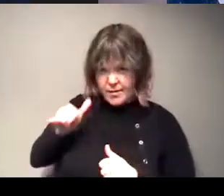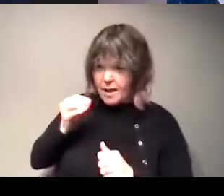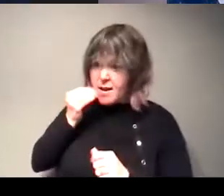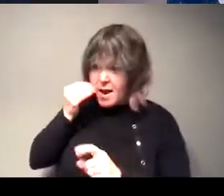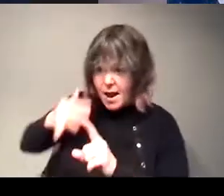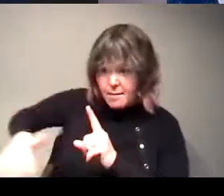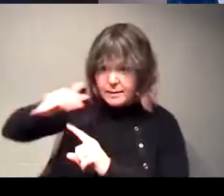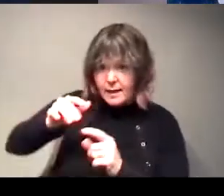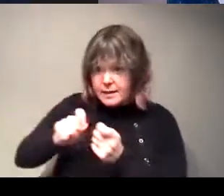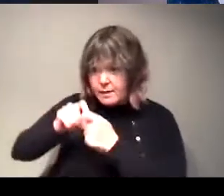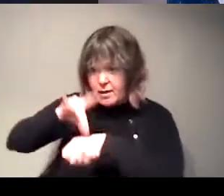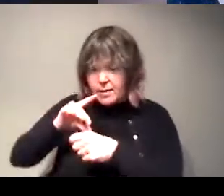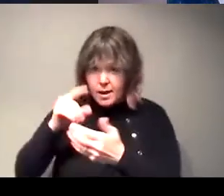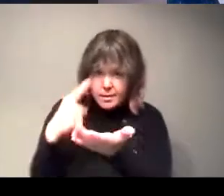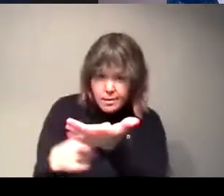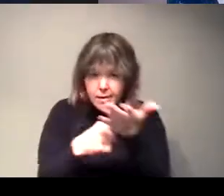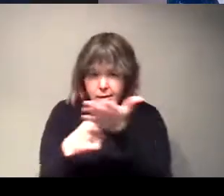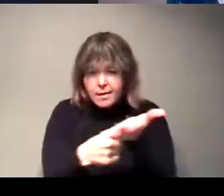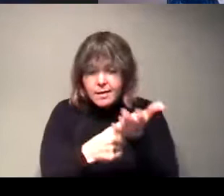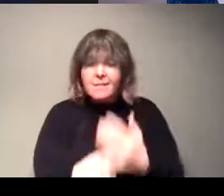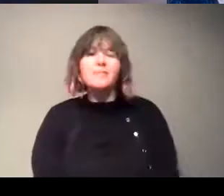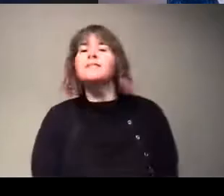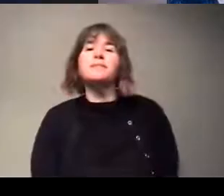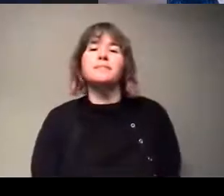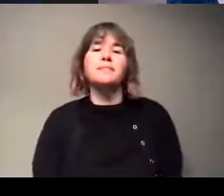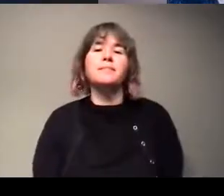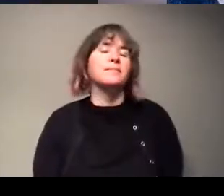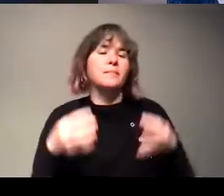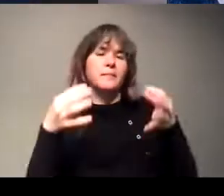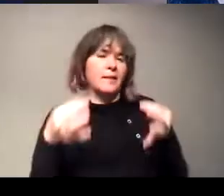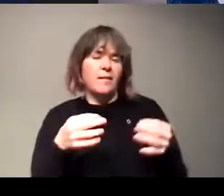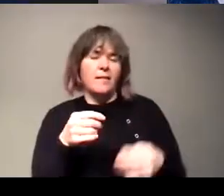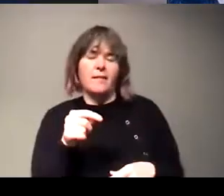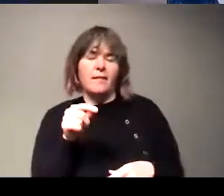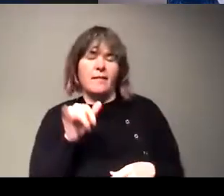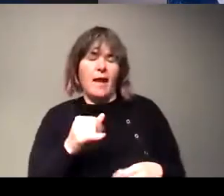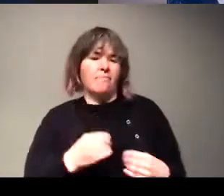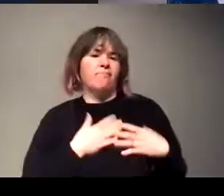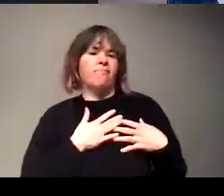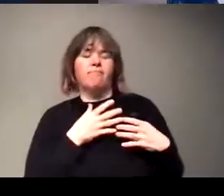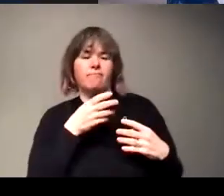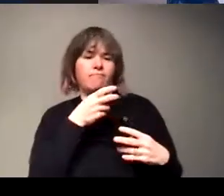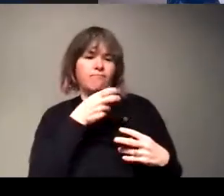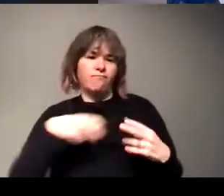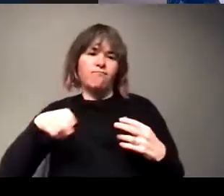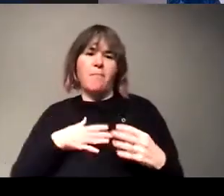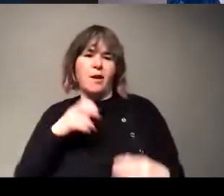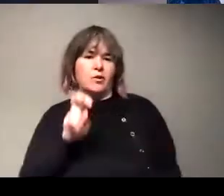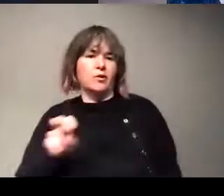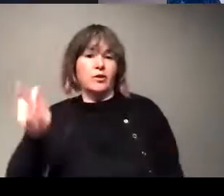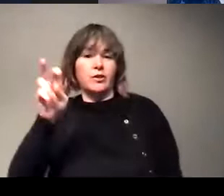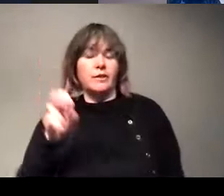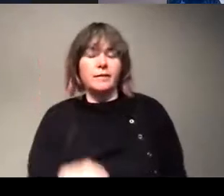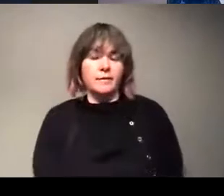this planet and everything? So it was really I think definitely that inspired my